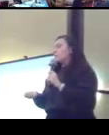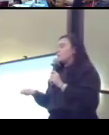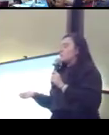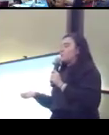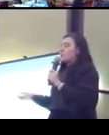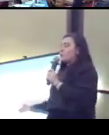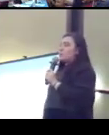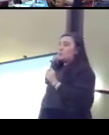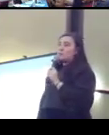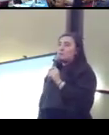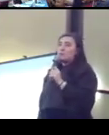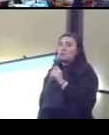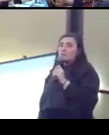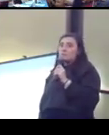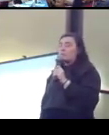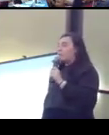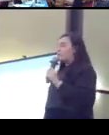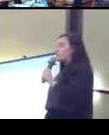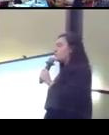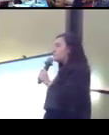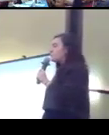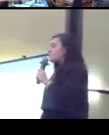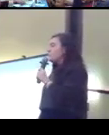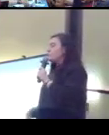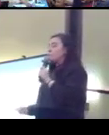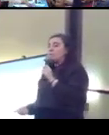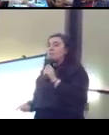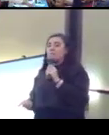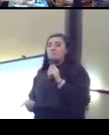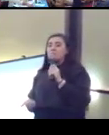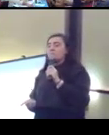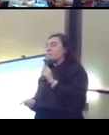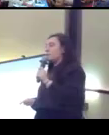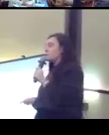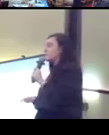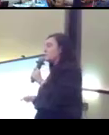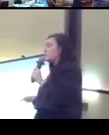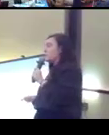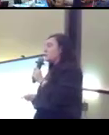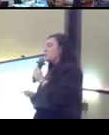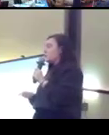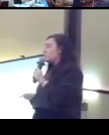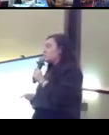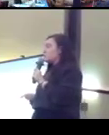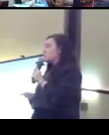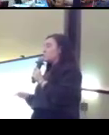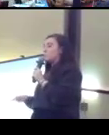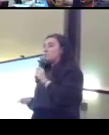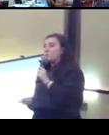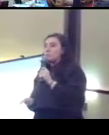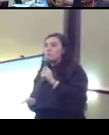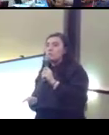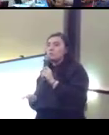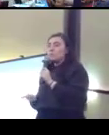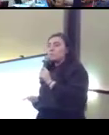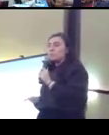again, preserving and celebrating that neighborhood, history and lifestyle, supporting and, the cultural spaces